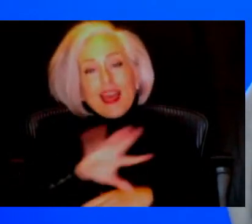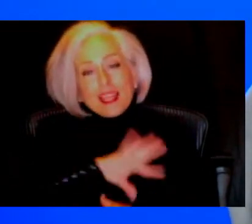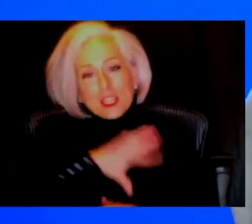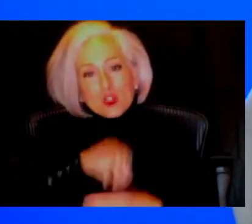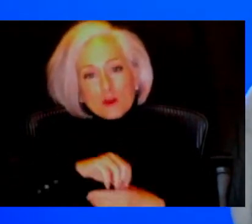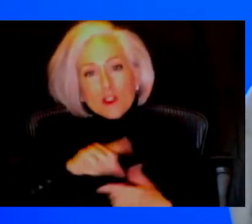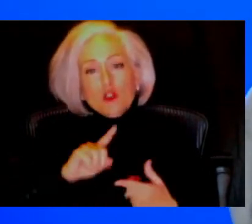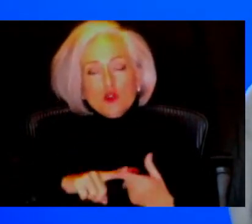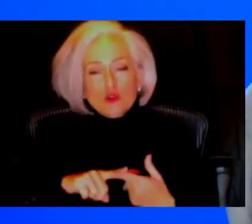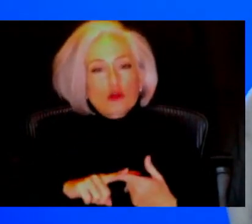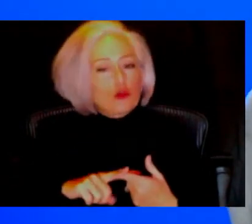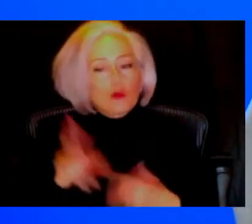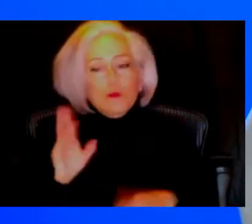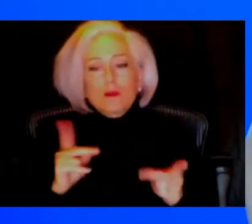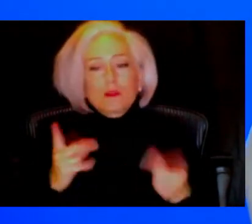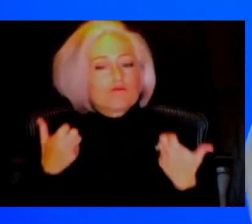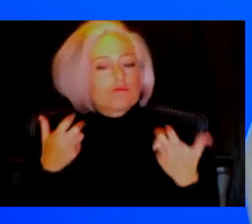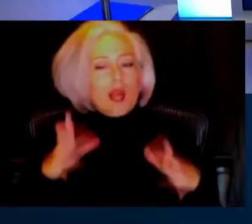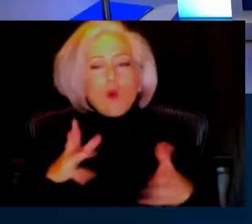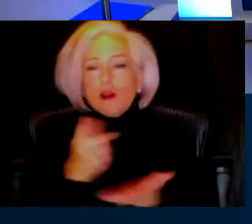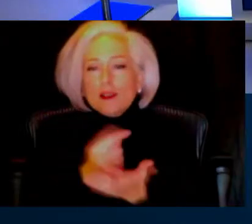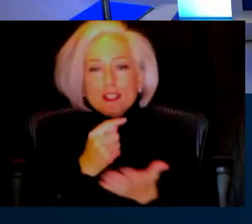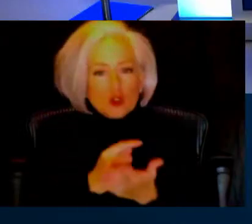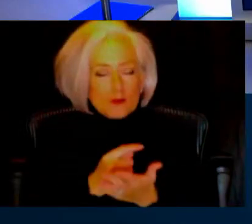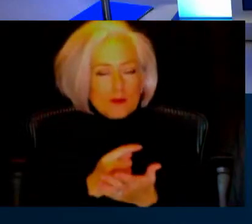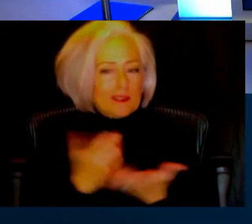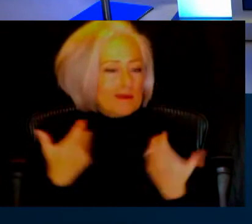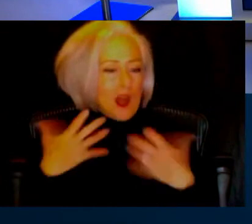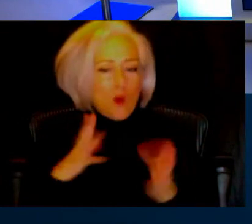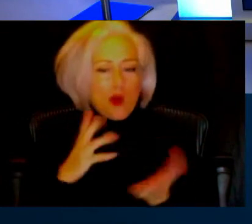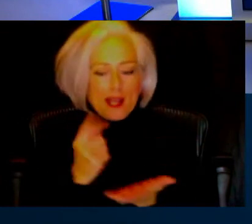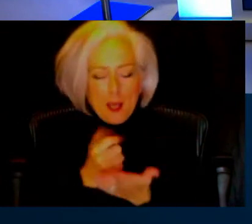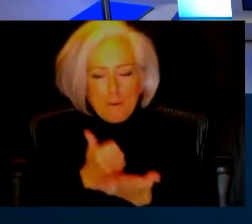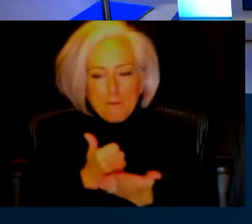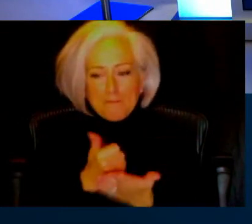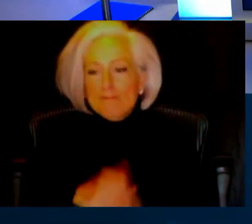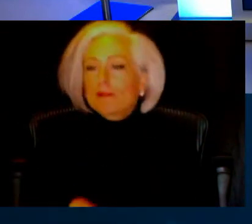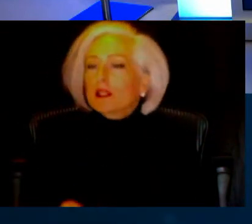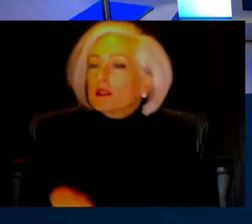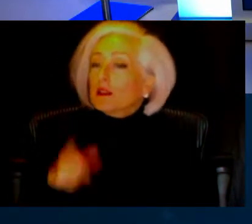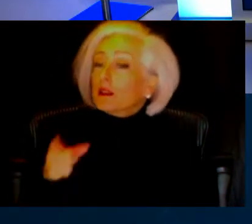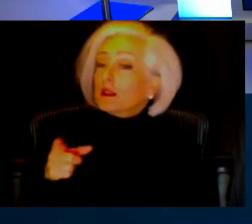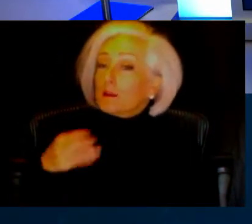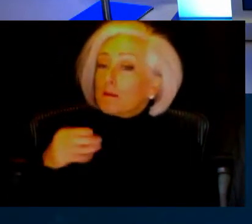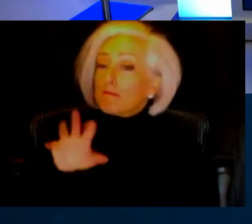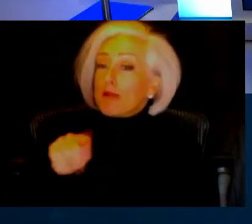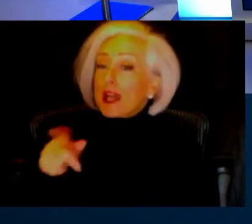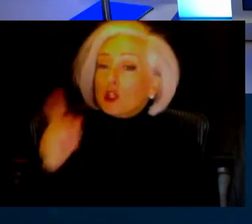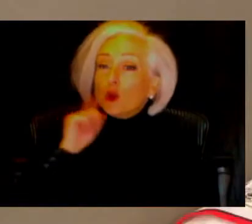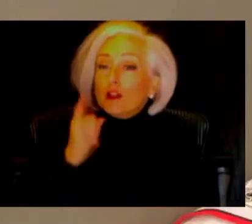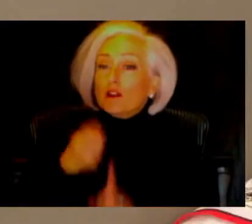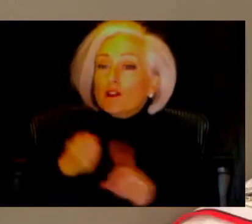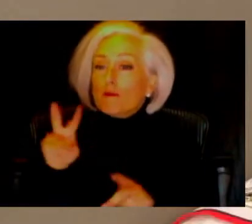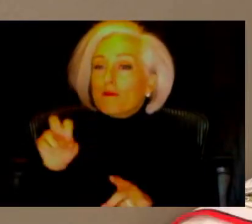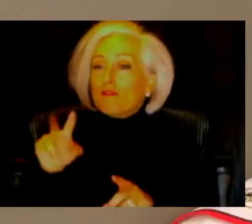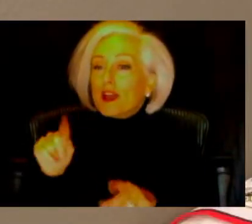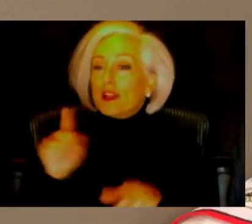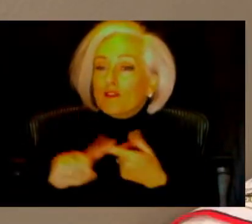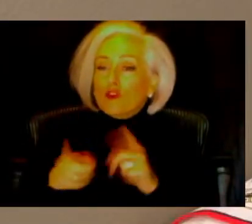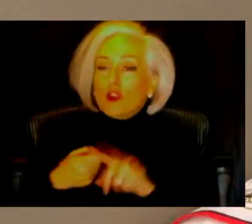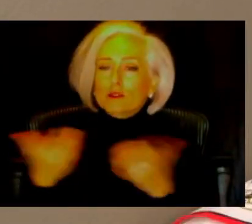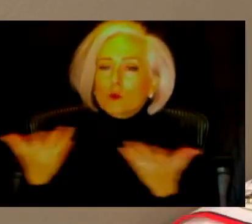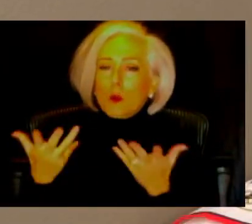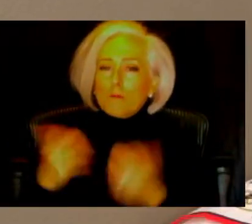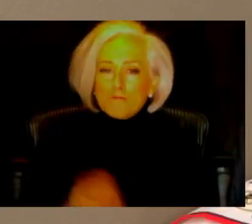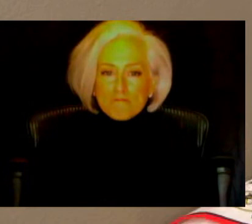get treatment and to get help. Matt, what are you hearing from your veteran friends there at the Village? Yeah,